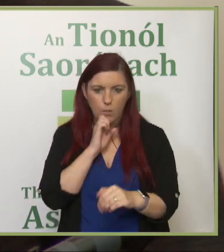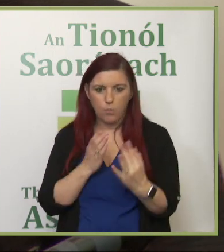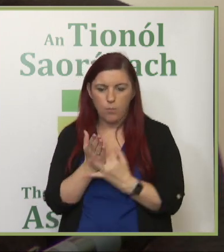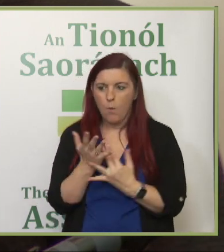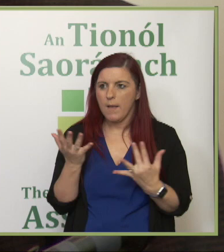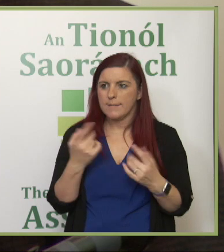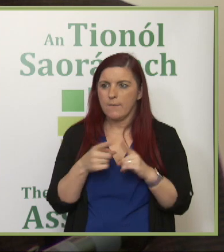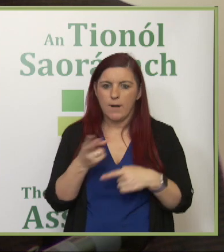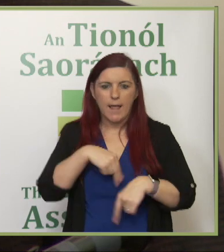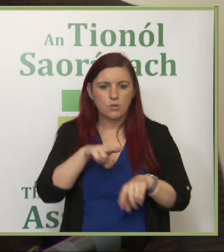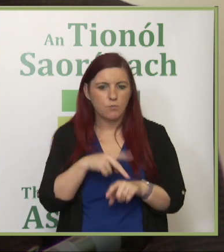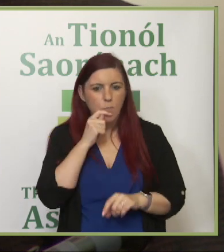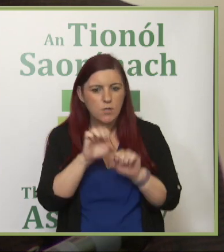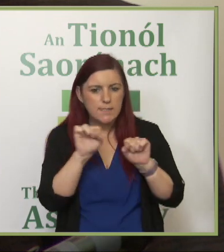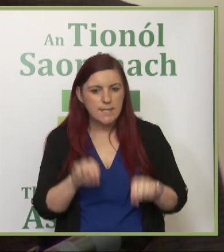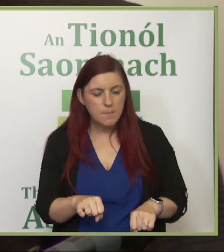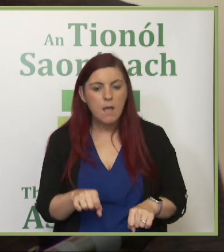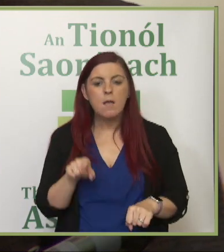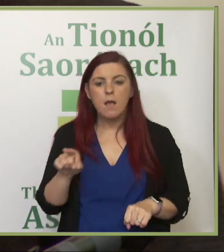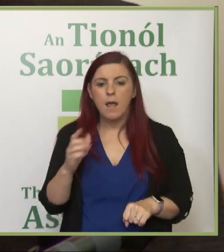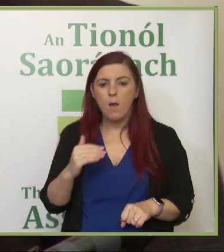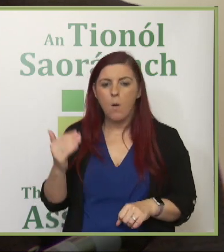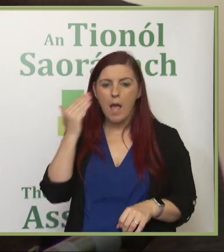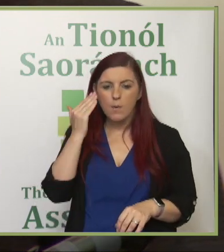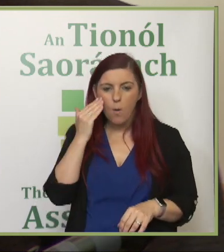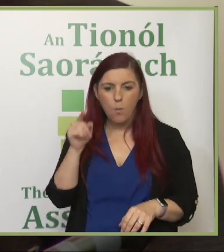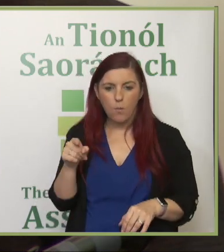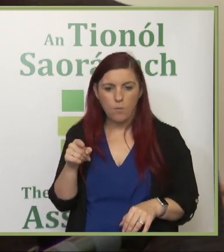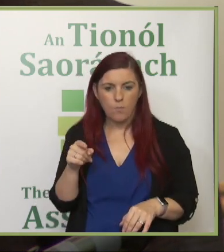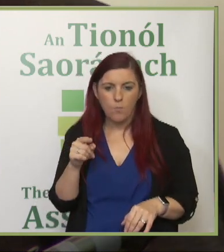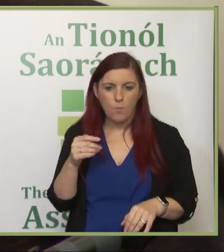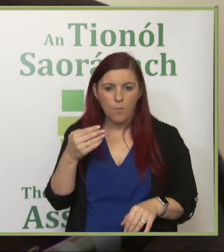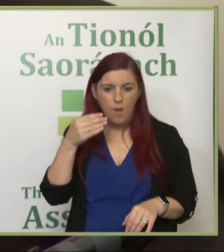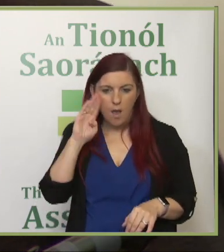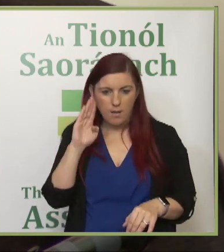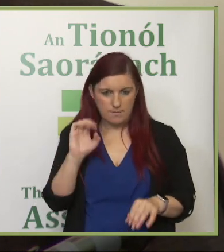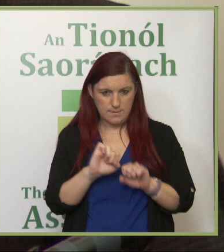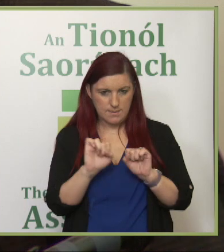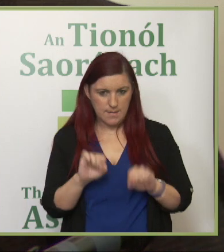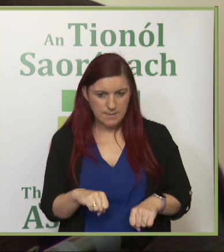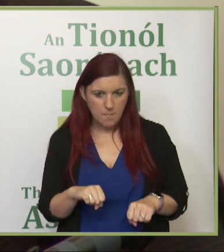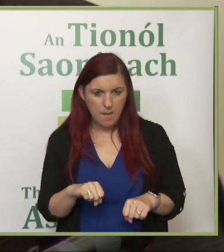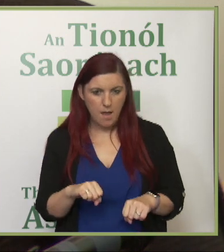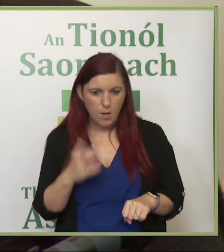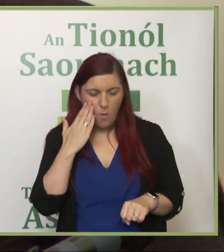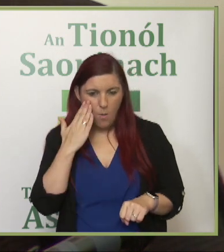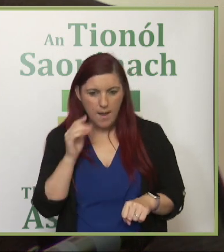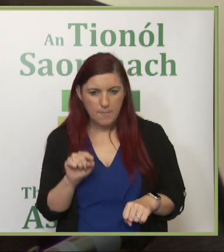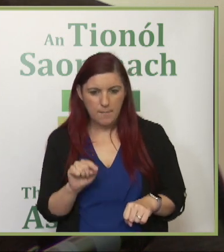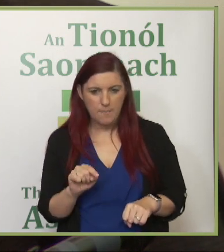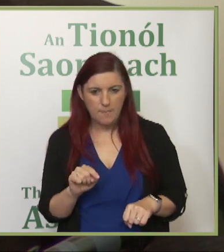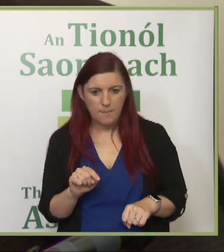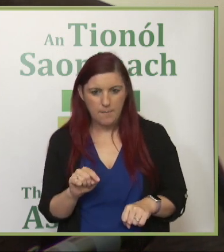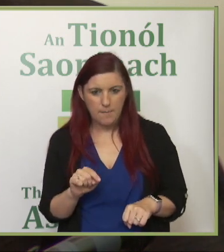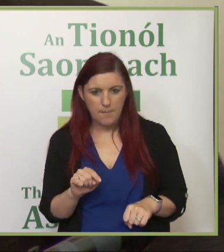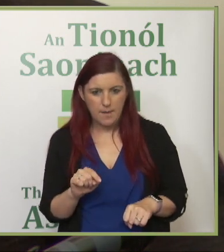systems. And I know there's an early warning system in Ireland, and I know I was talking earlier to colleagues here that there's ideas to